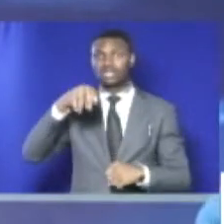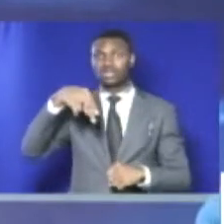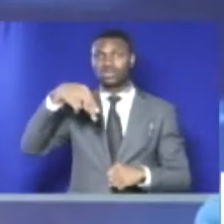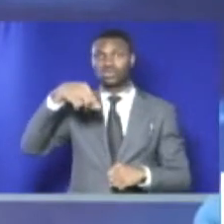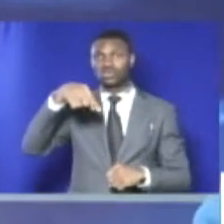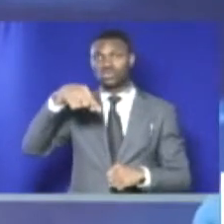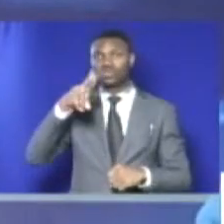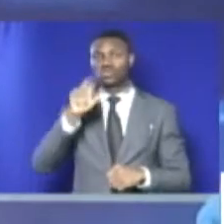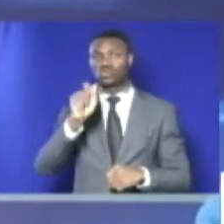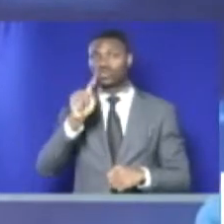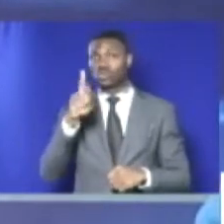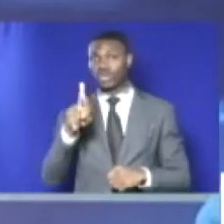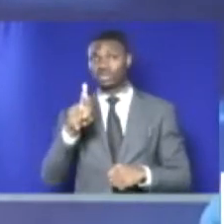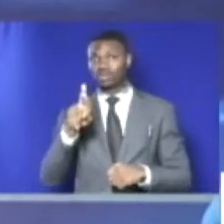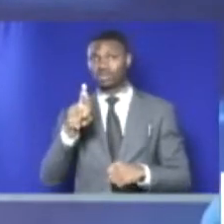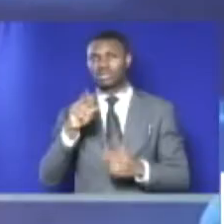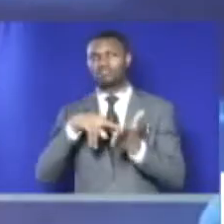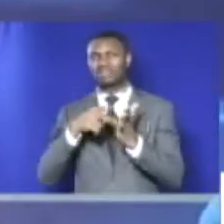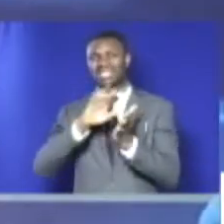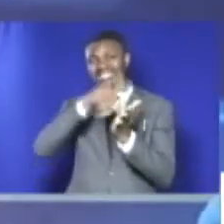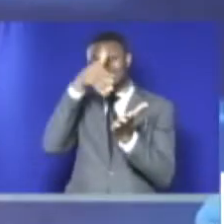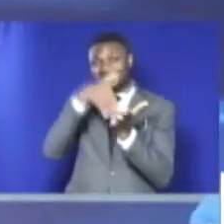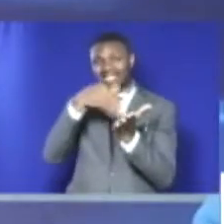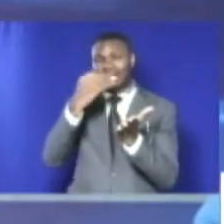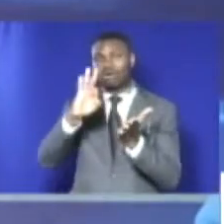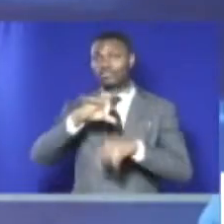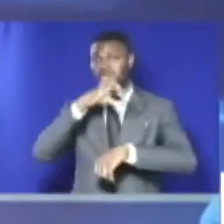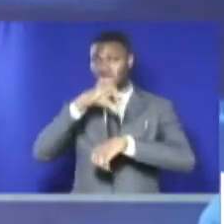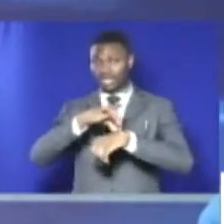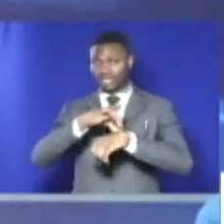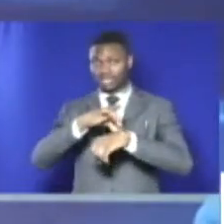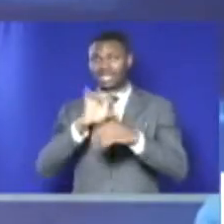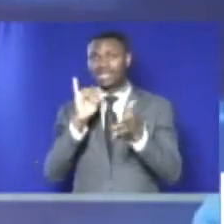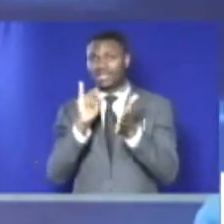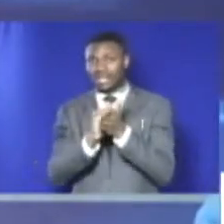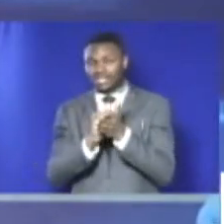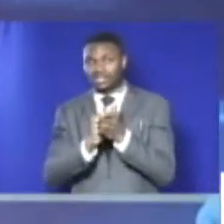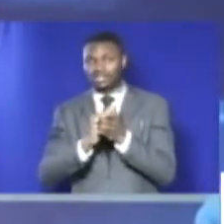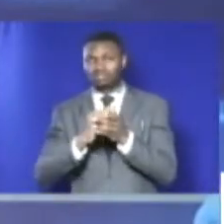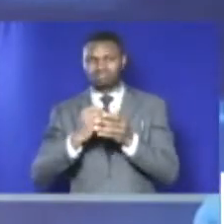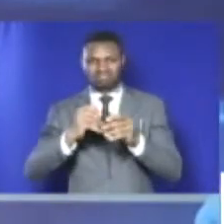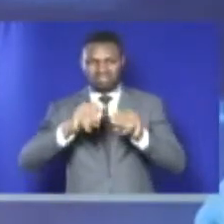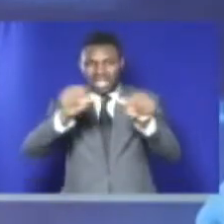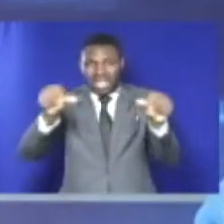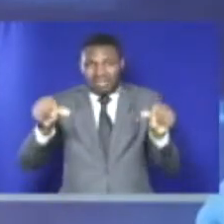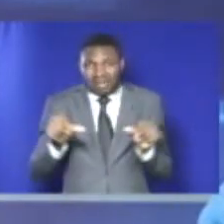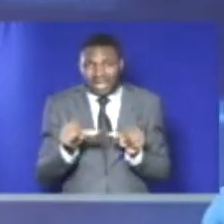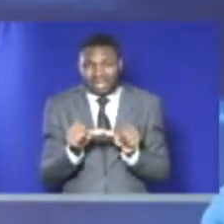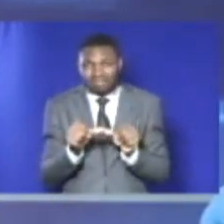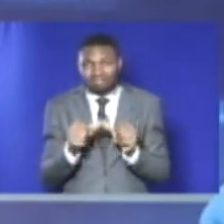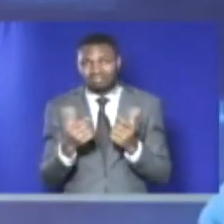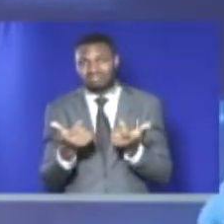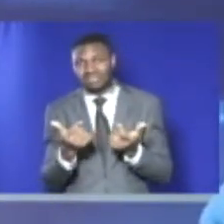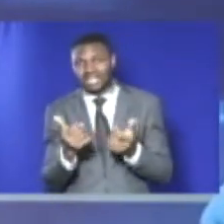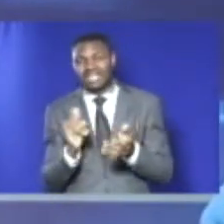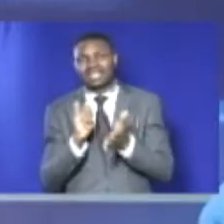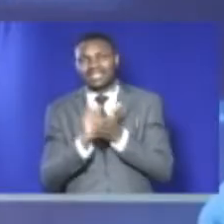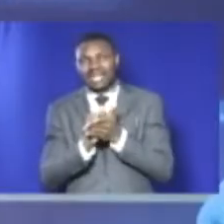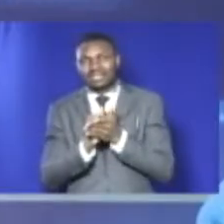These are geographical space and climatic region that borders the